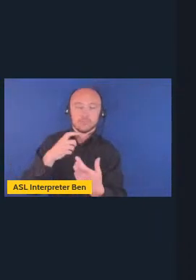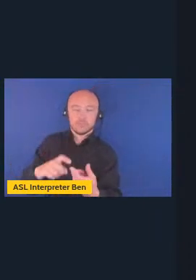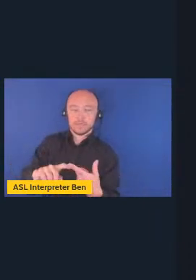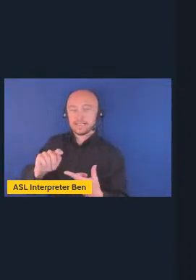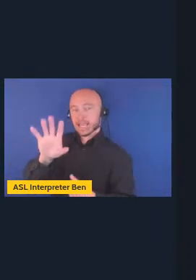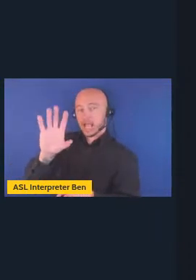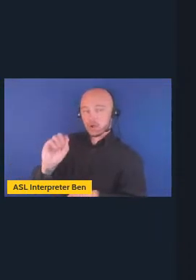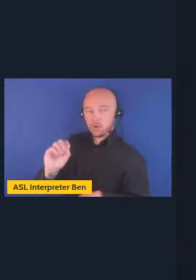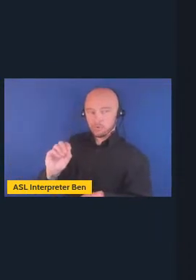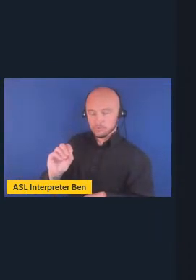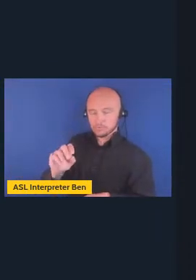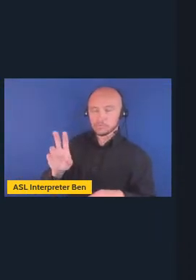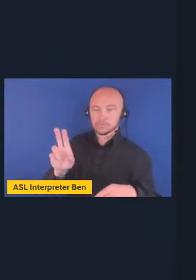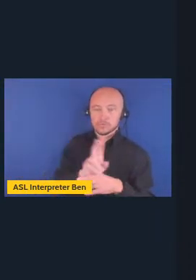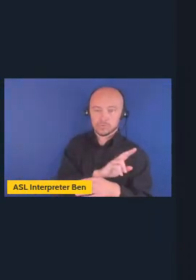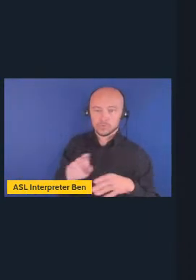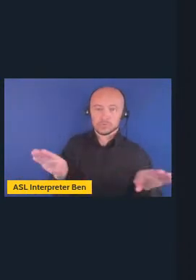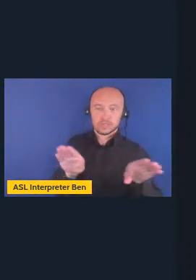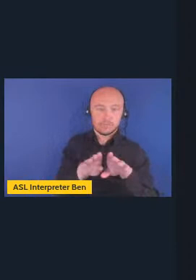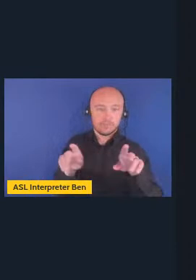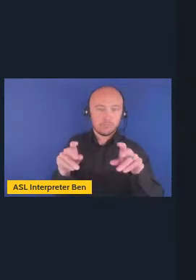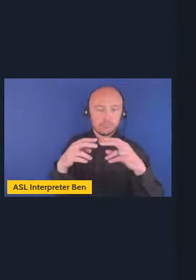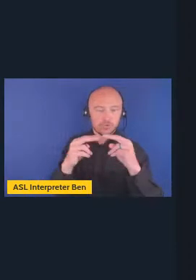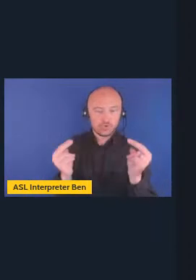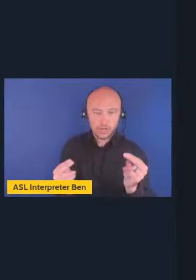using CDK bootstrap command.